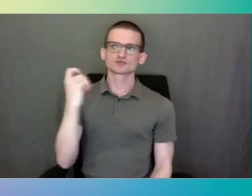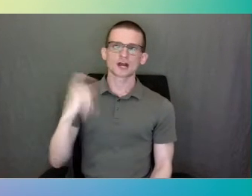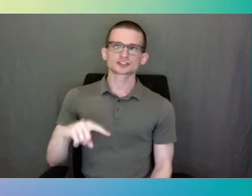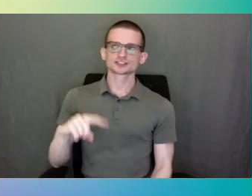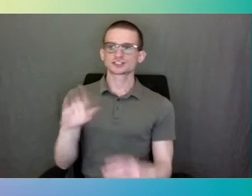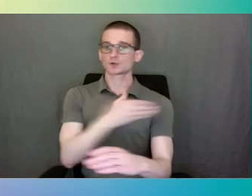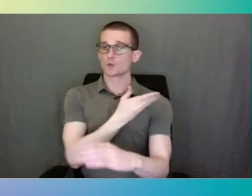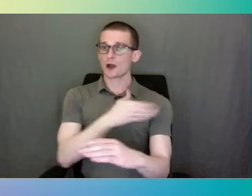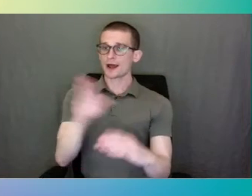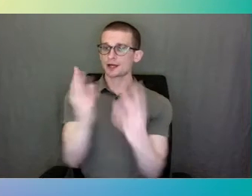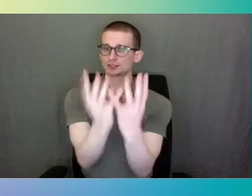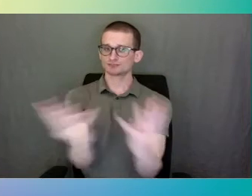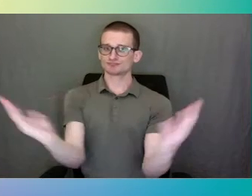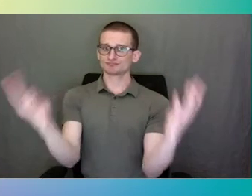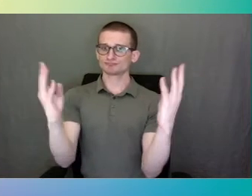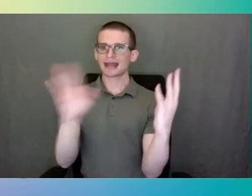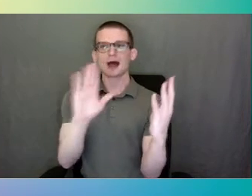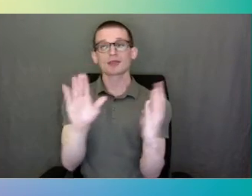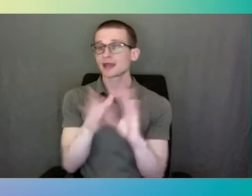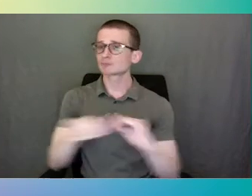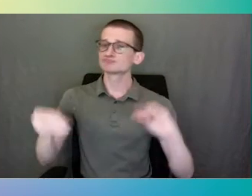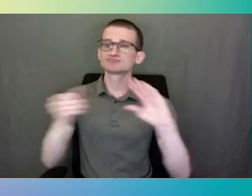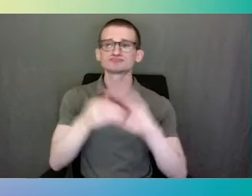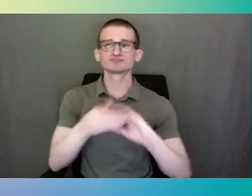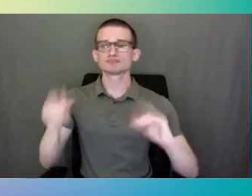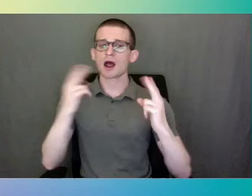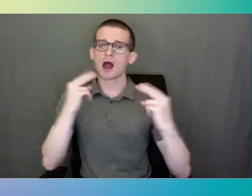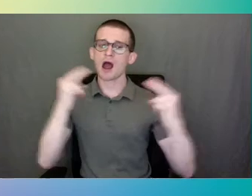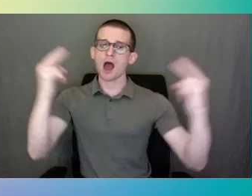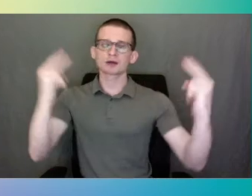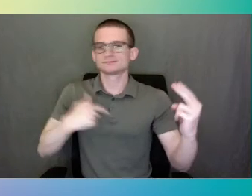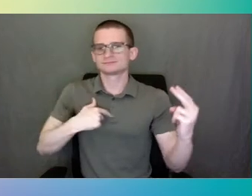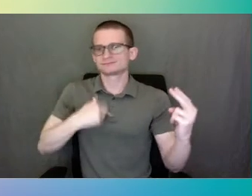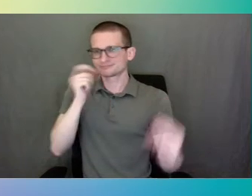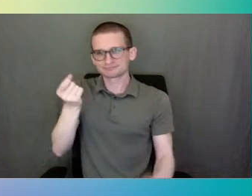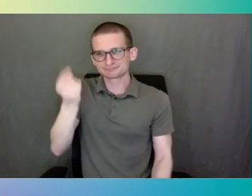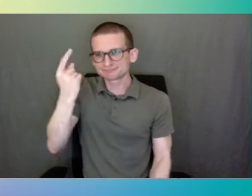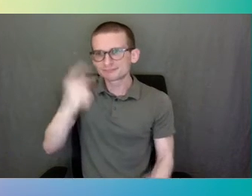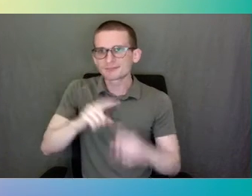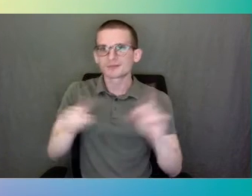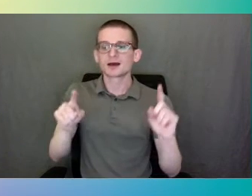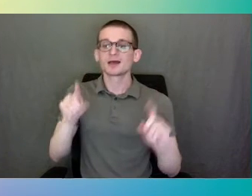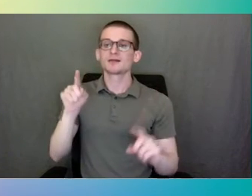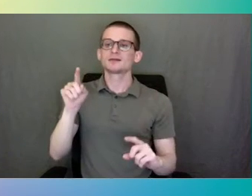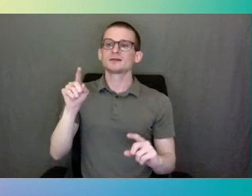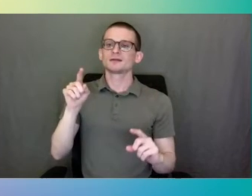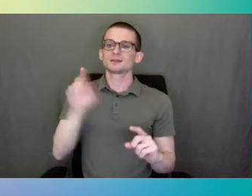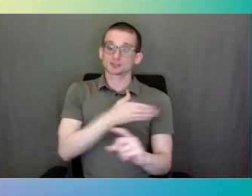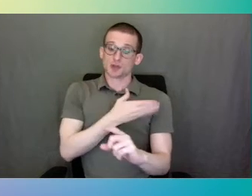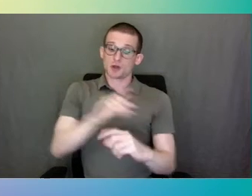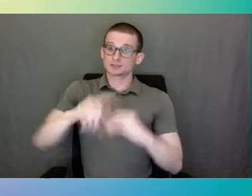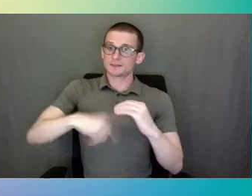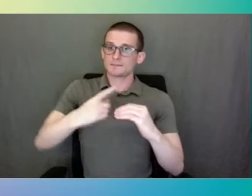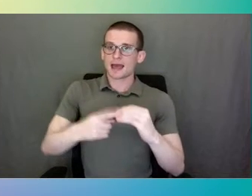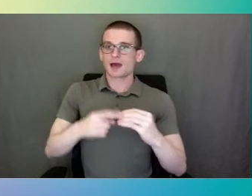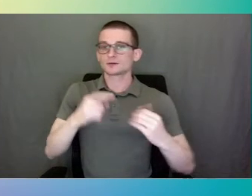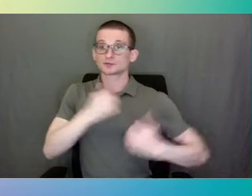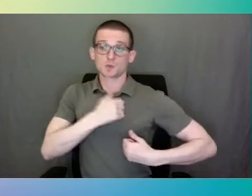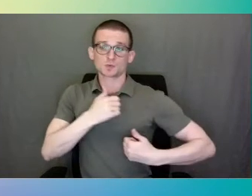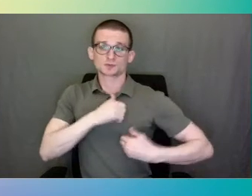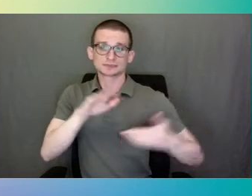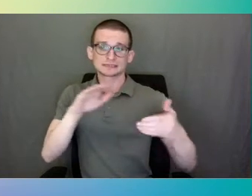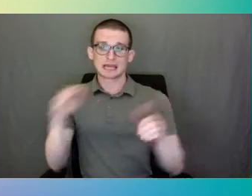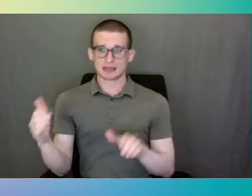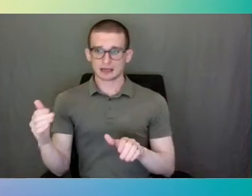at the time, but they were singing a dirge about fallen soldiers and we will come and rescue you. And I'm not a person